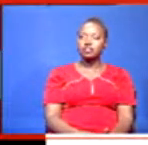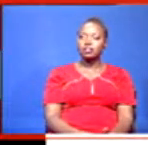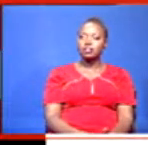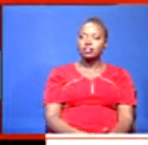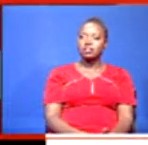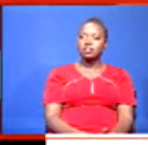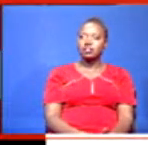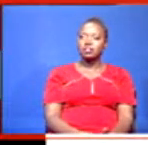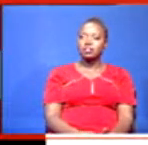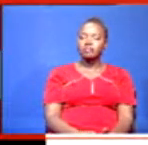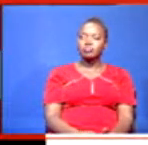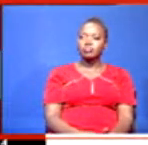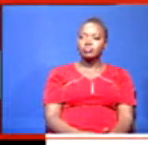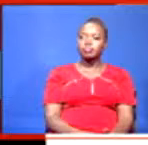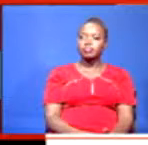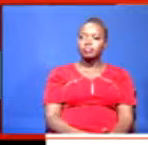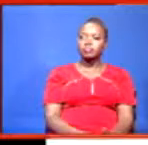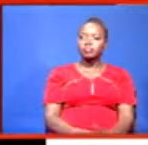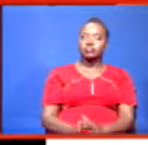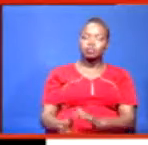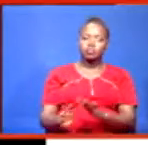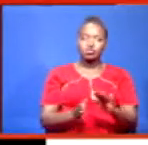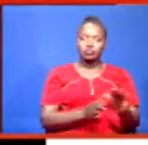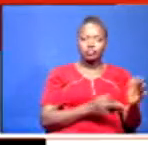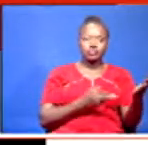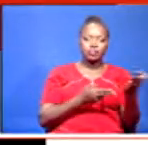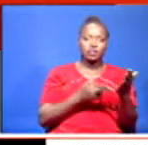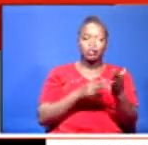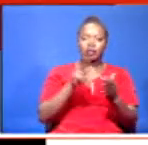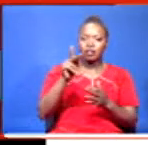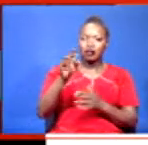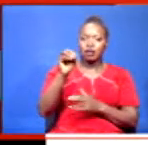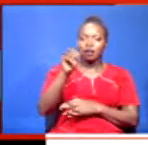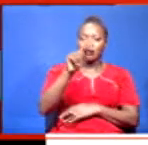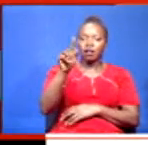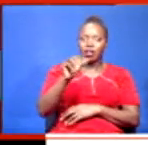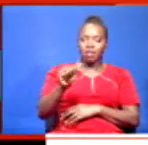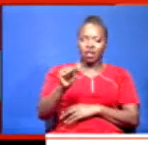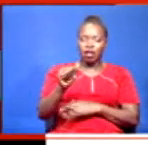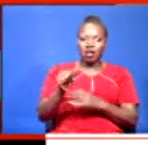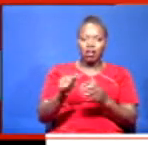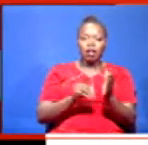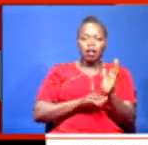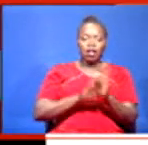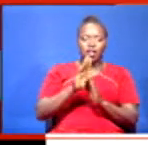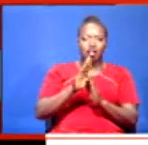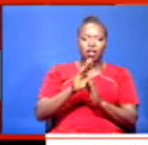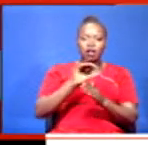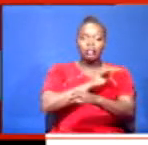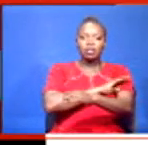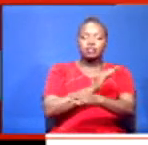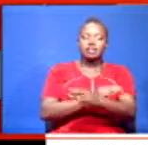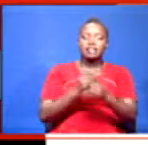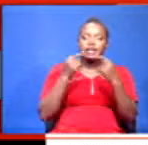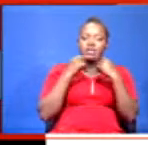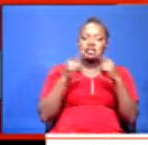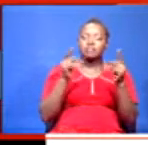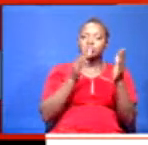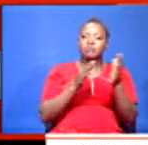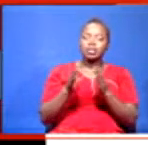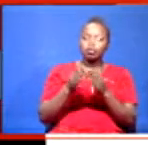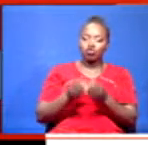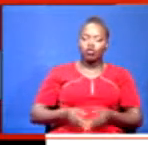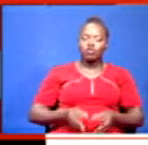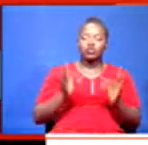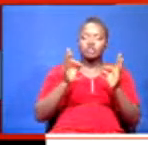Away from energy matters to technology, where the Konza Technopolis Development Authority has announced plans to formally roll